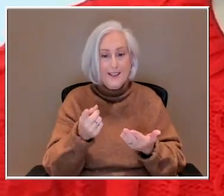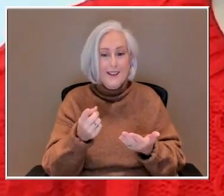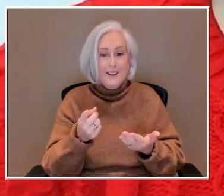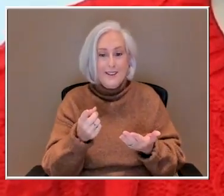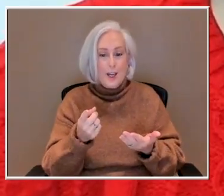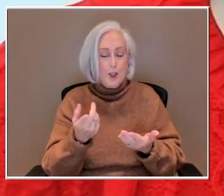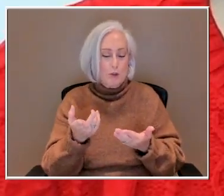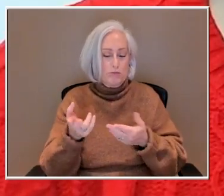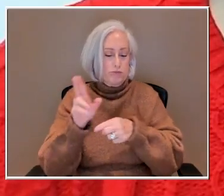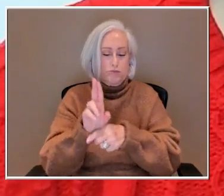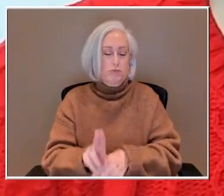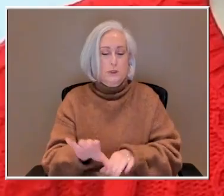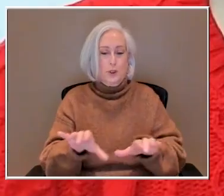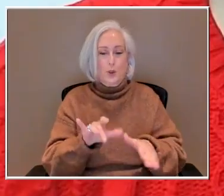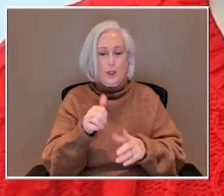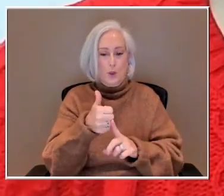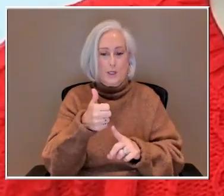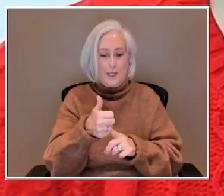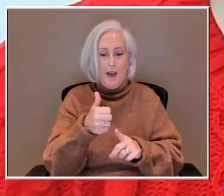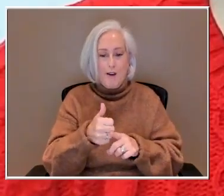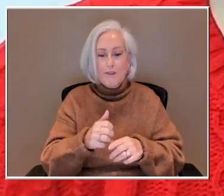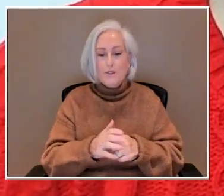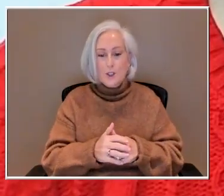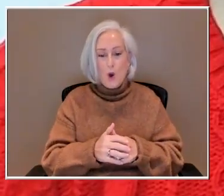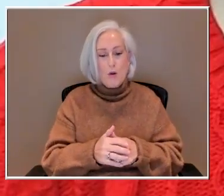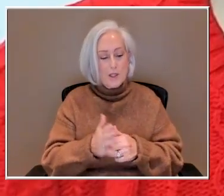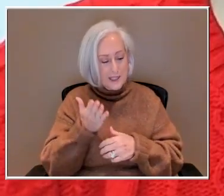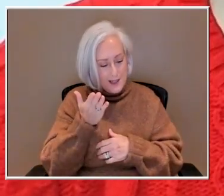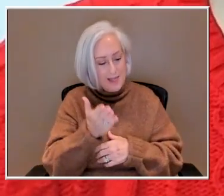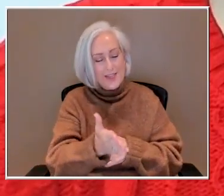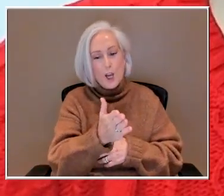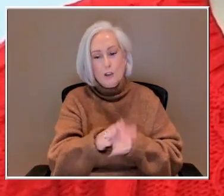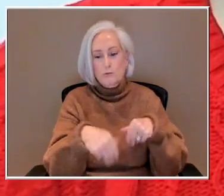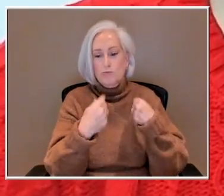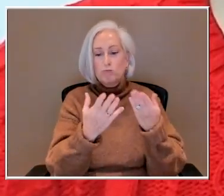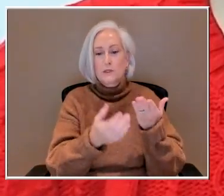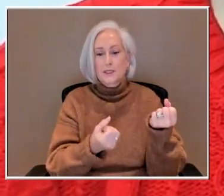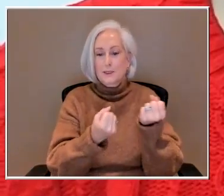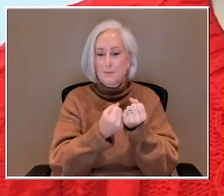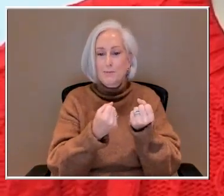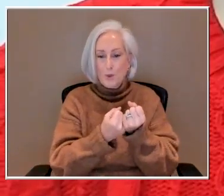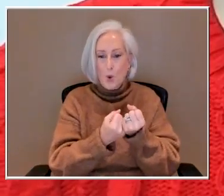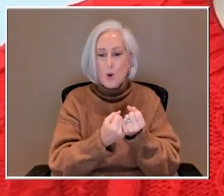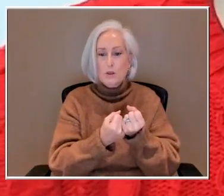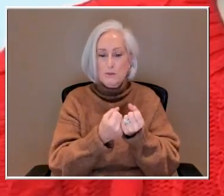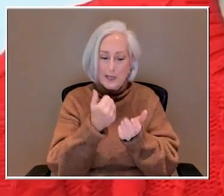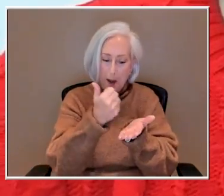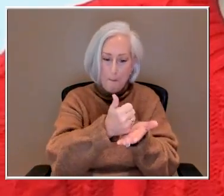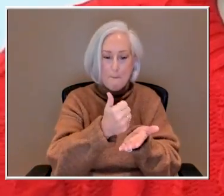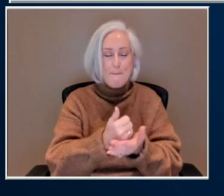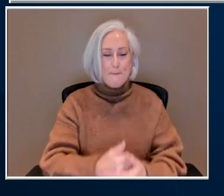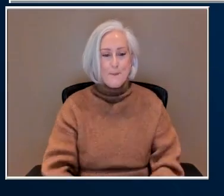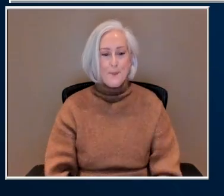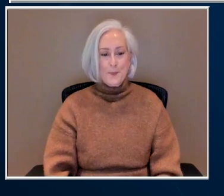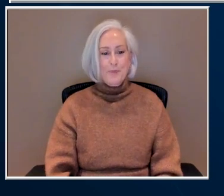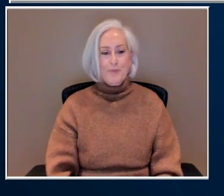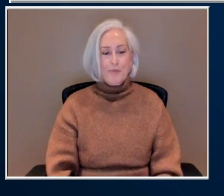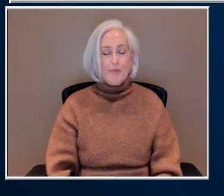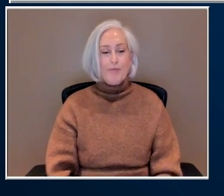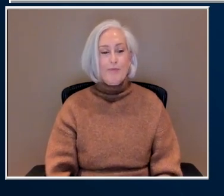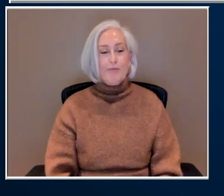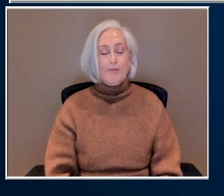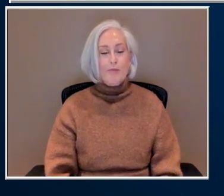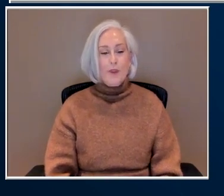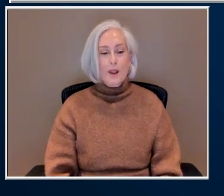doing on your own. So kind of just being there to provide that support when she needed it and give her that help. And we also